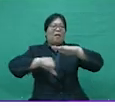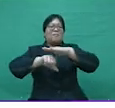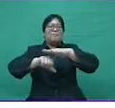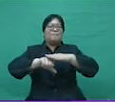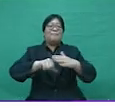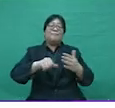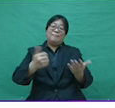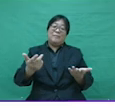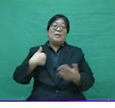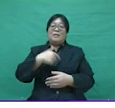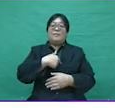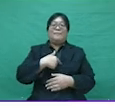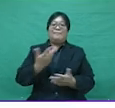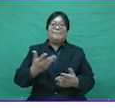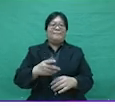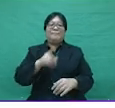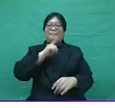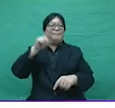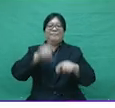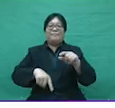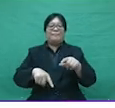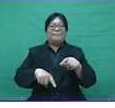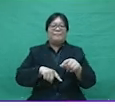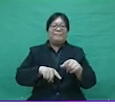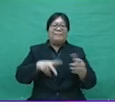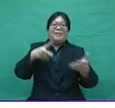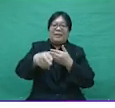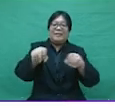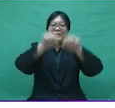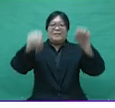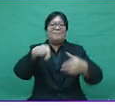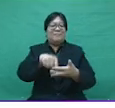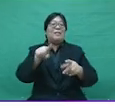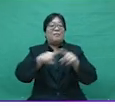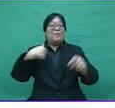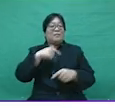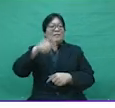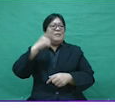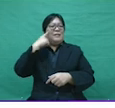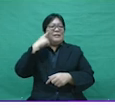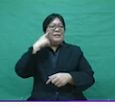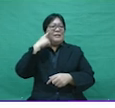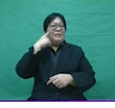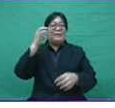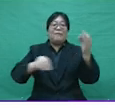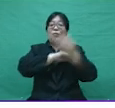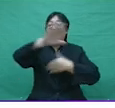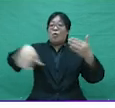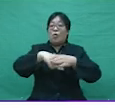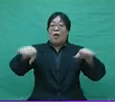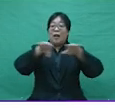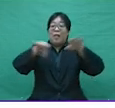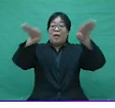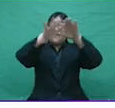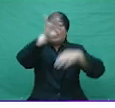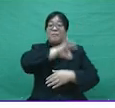that. So we should not cut into the system itself, but we should think about if all